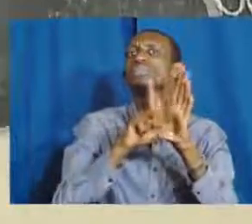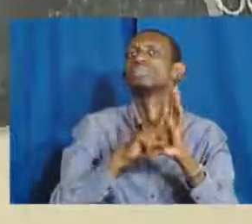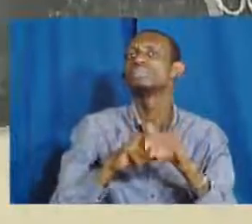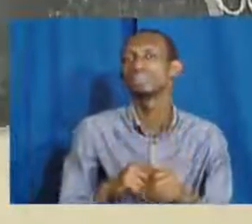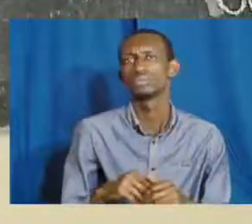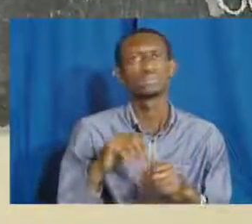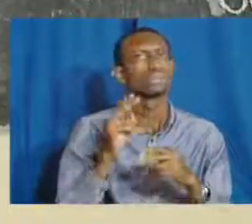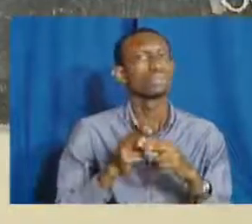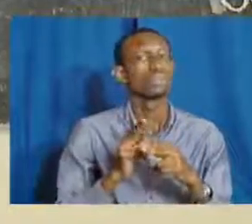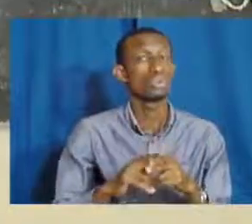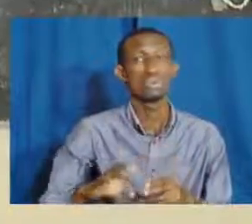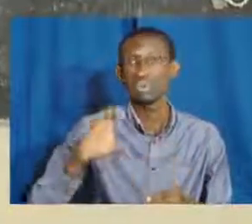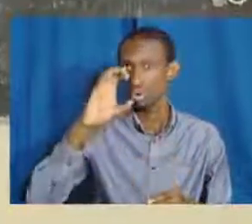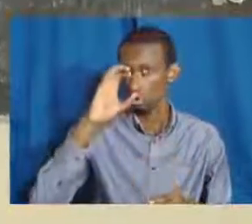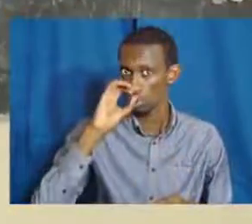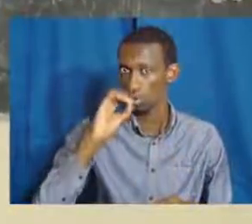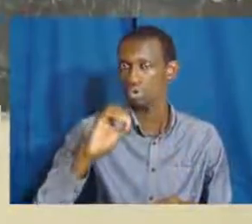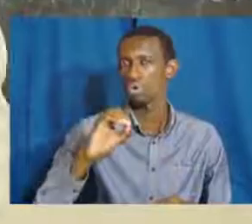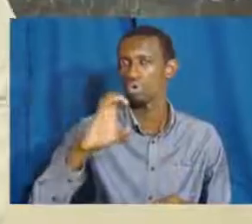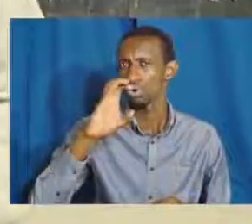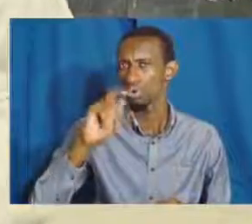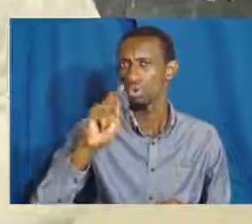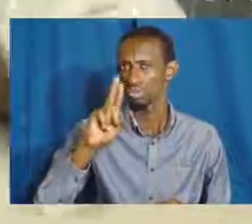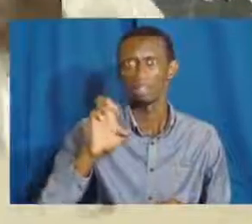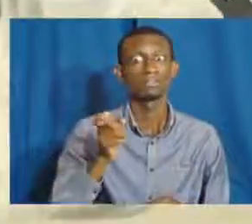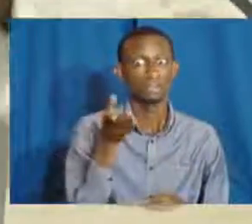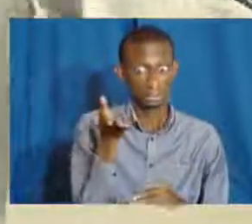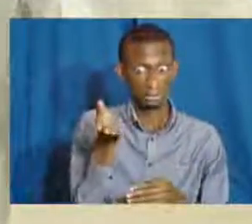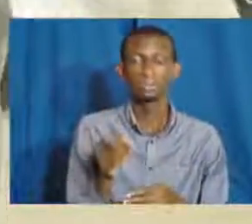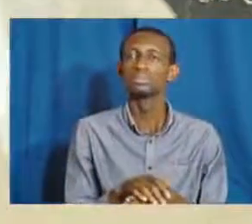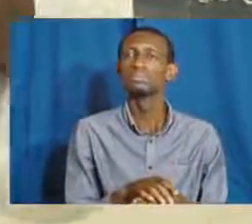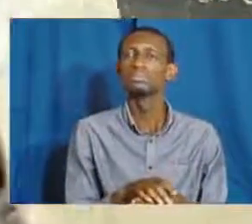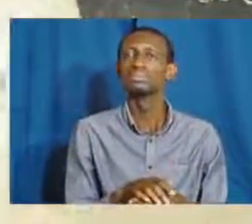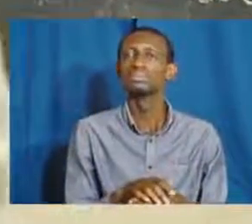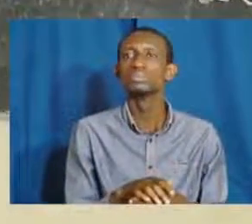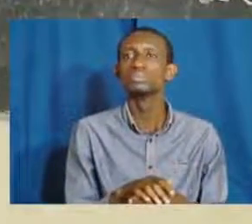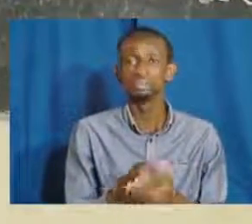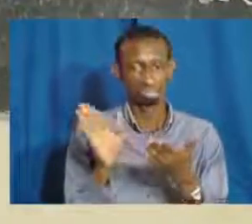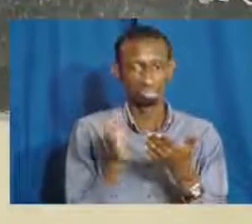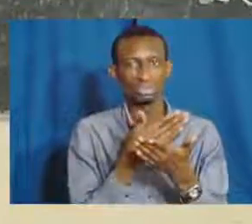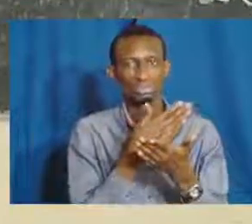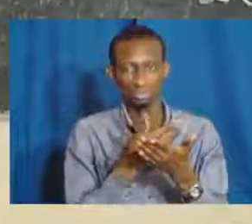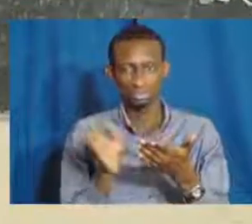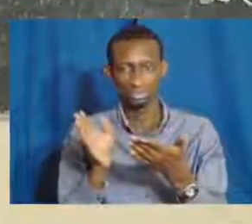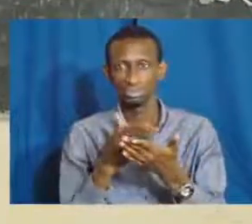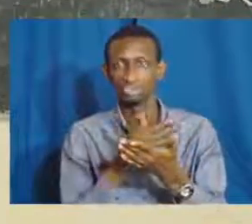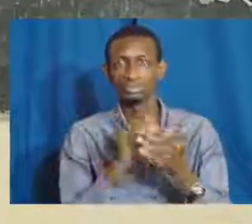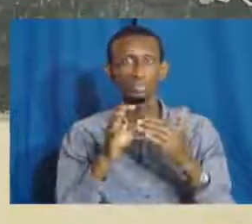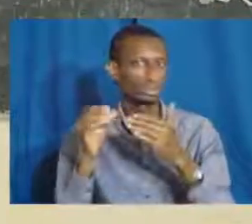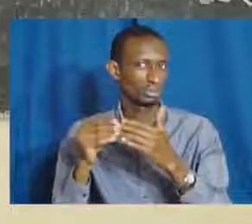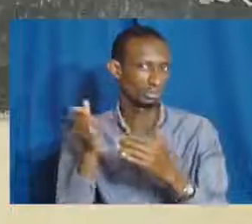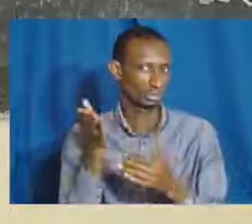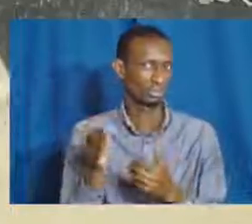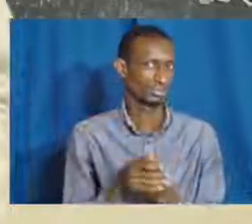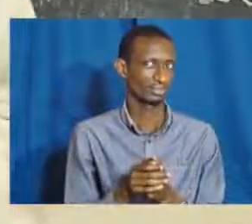which is found in the music notes. So the 8th note and the first note have